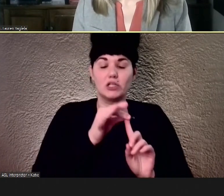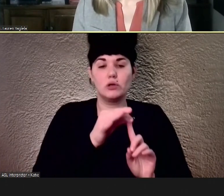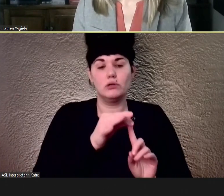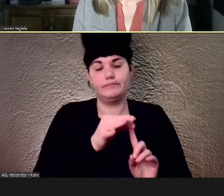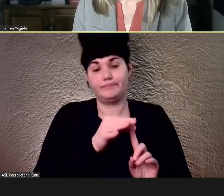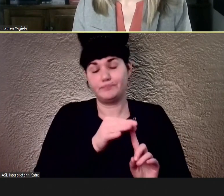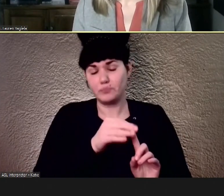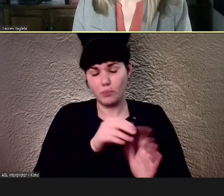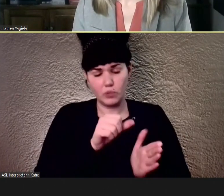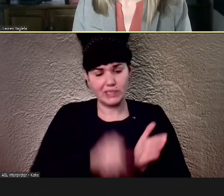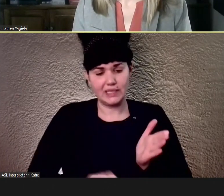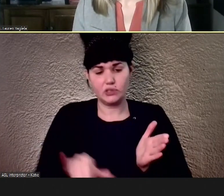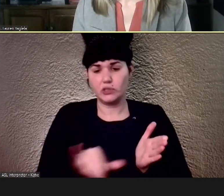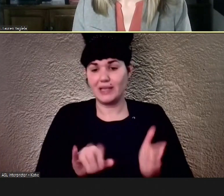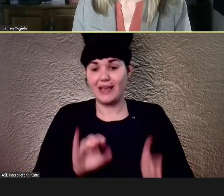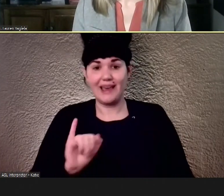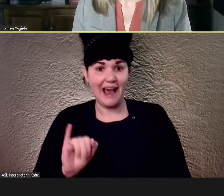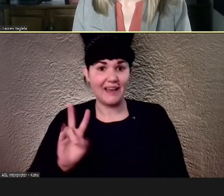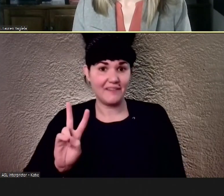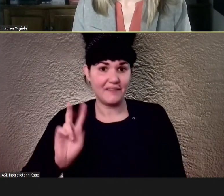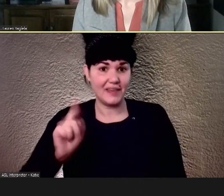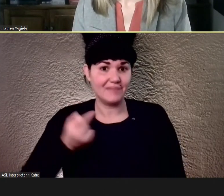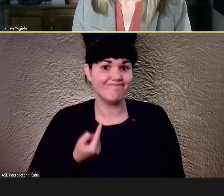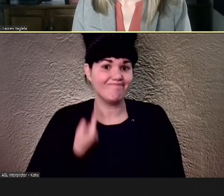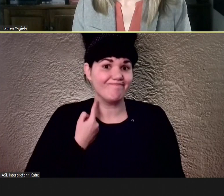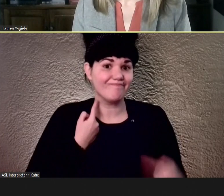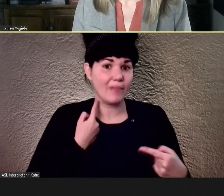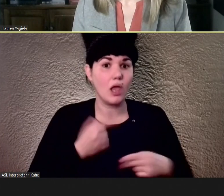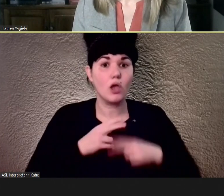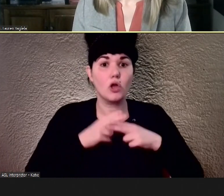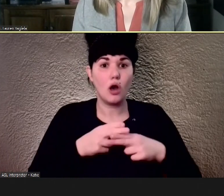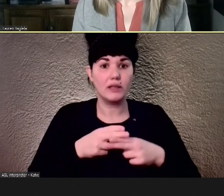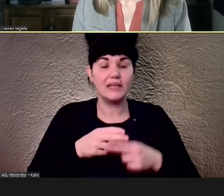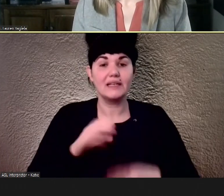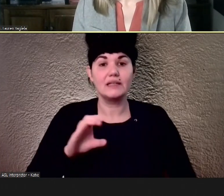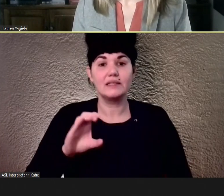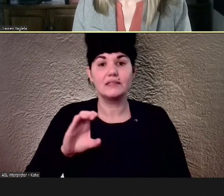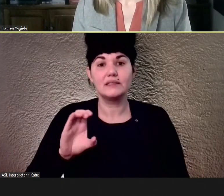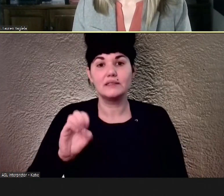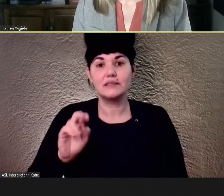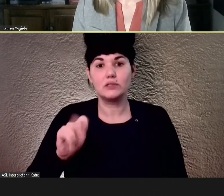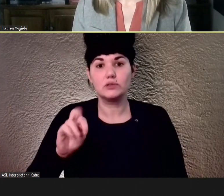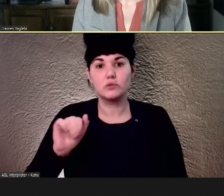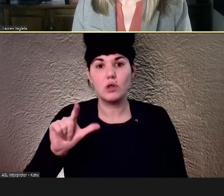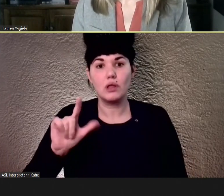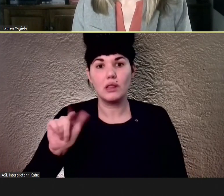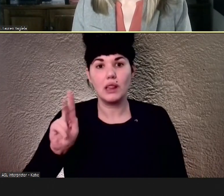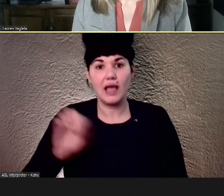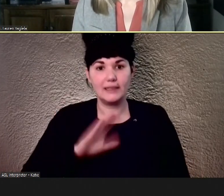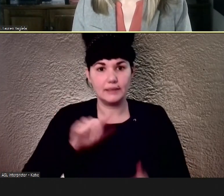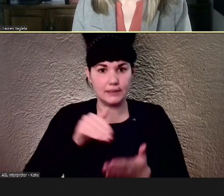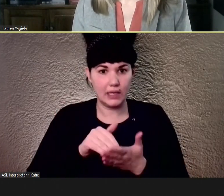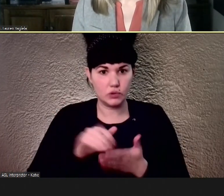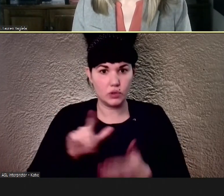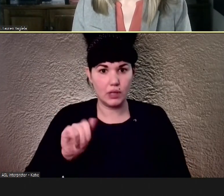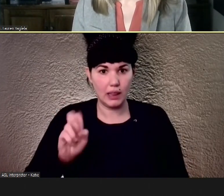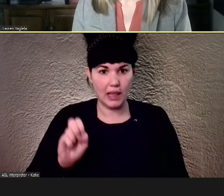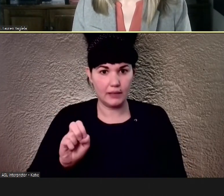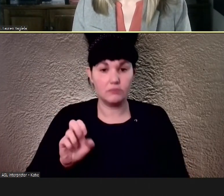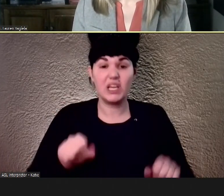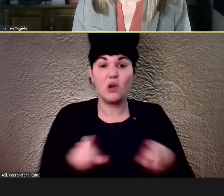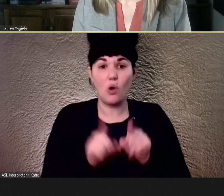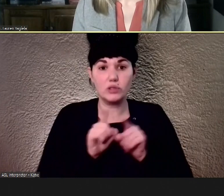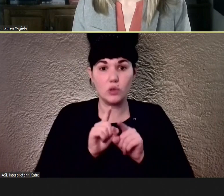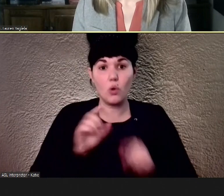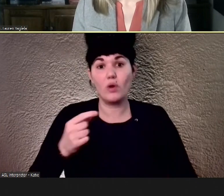an IV in their neck called the central line that also can go in their groin. Also, we've had a few children whose